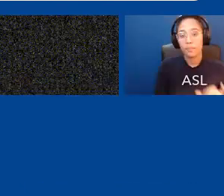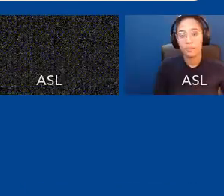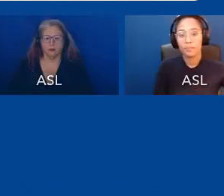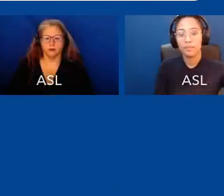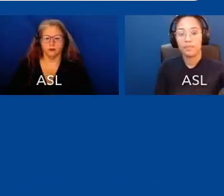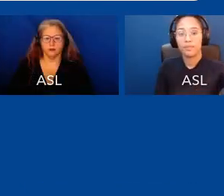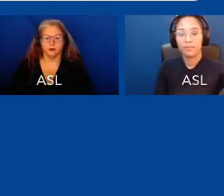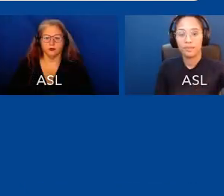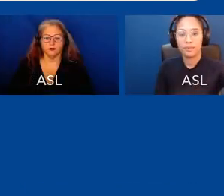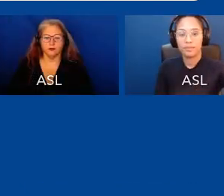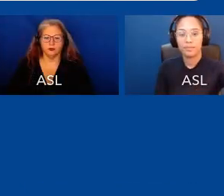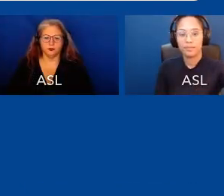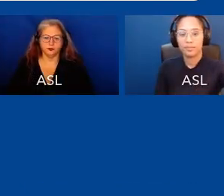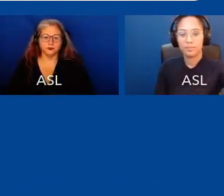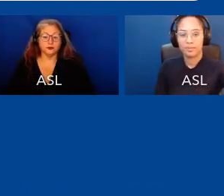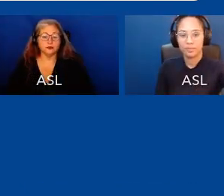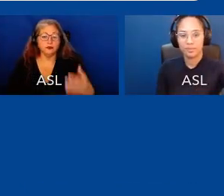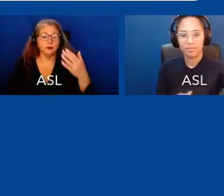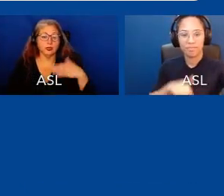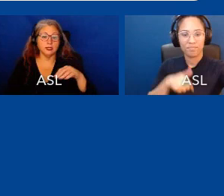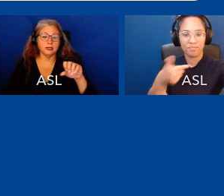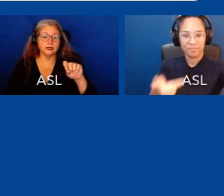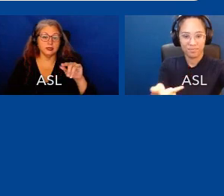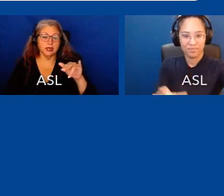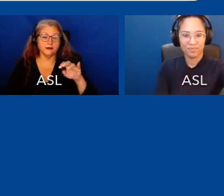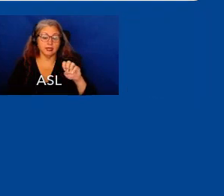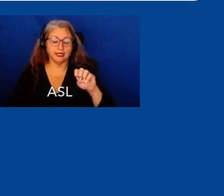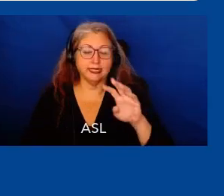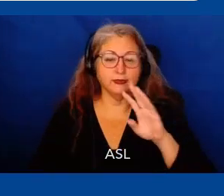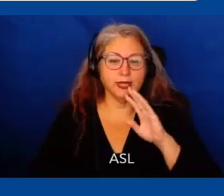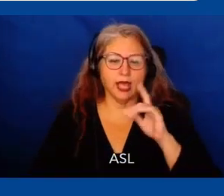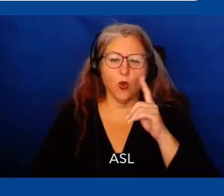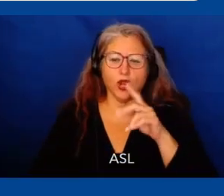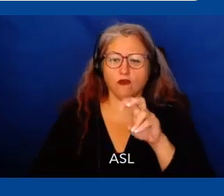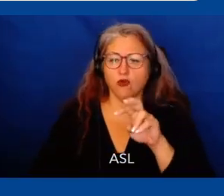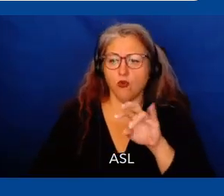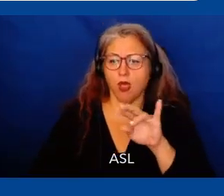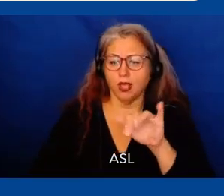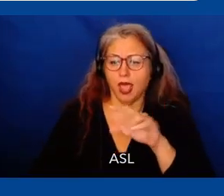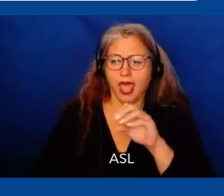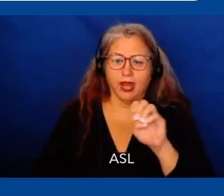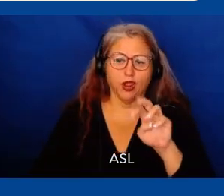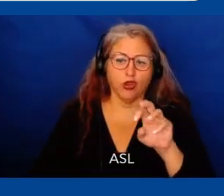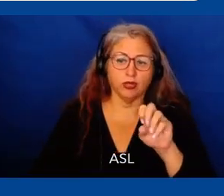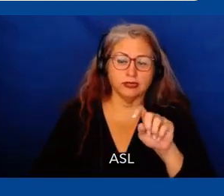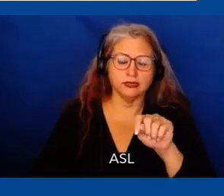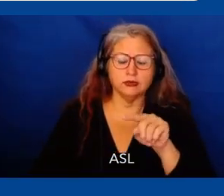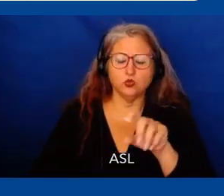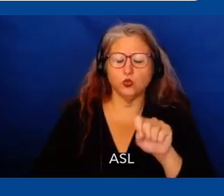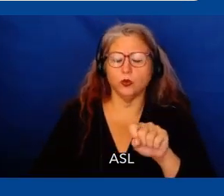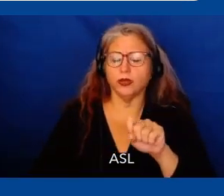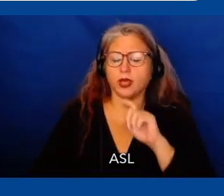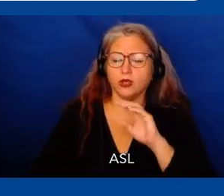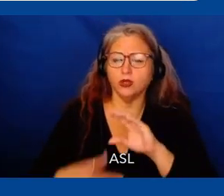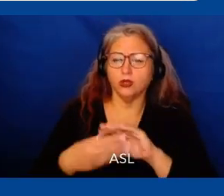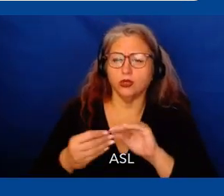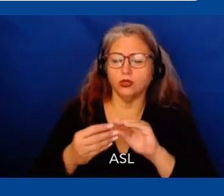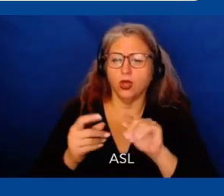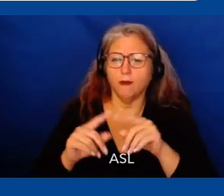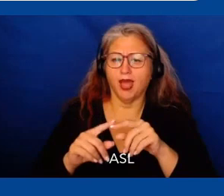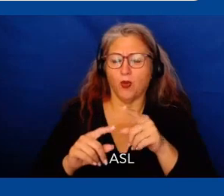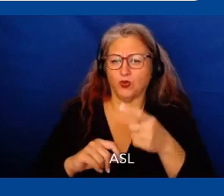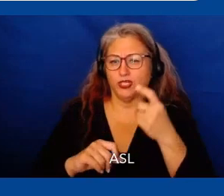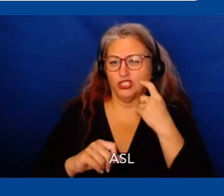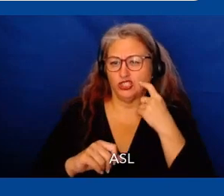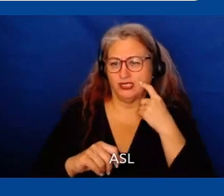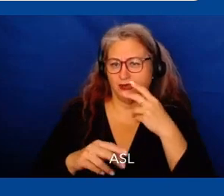This is Stephanie speaking. I wonder, Veronika and Ernst, if you could talk a little bit about how what you just